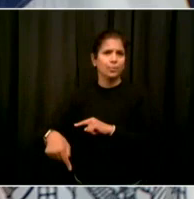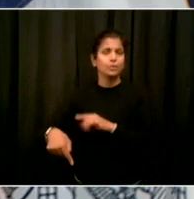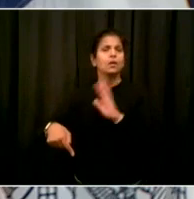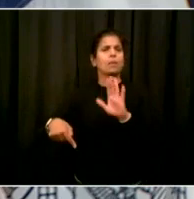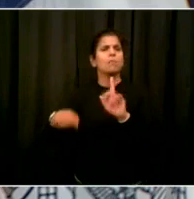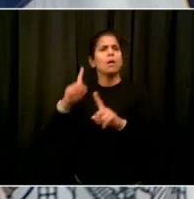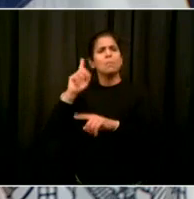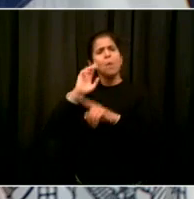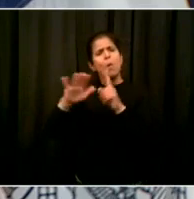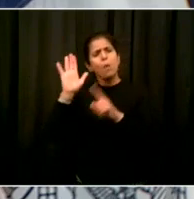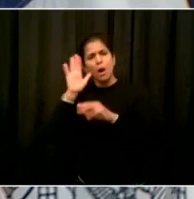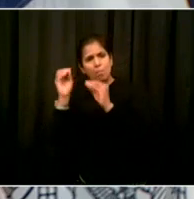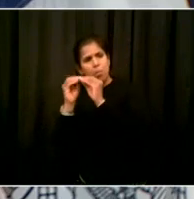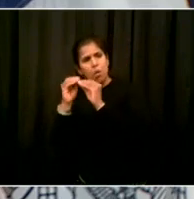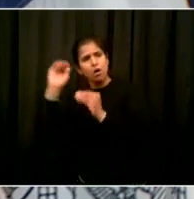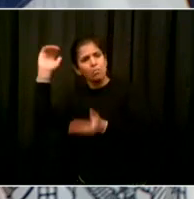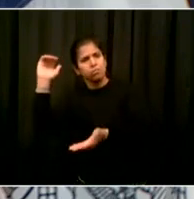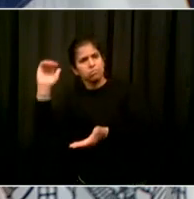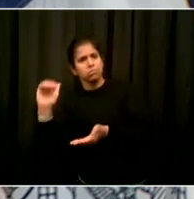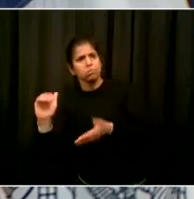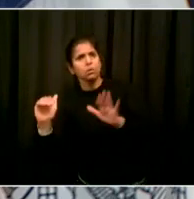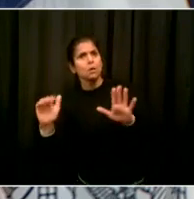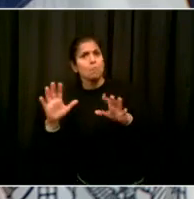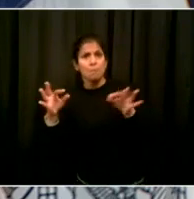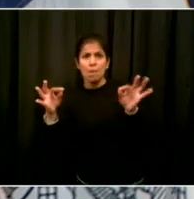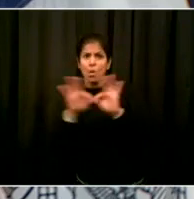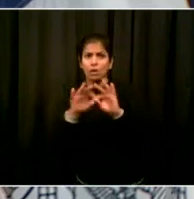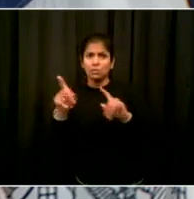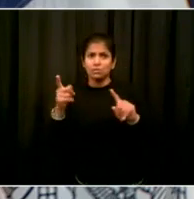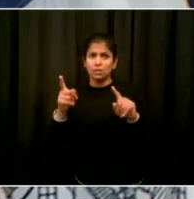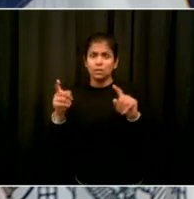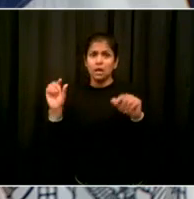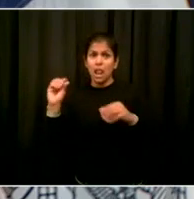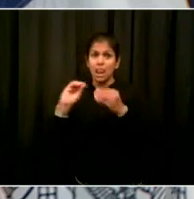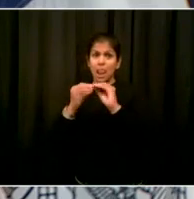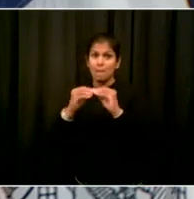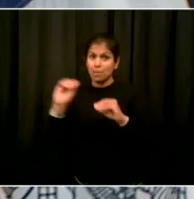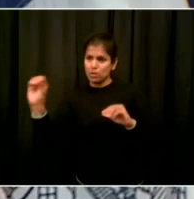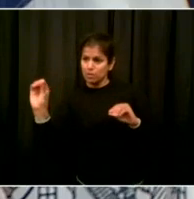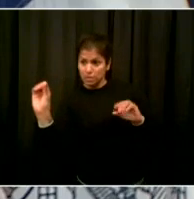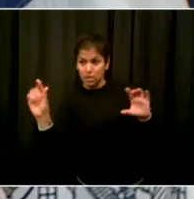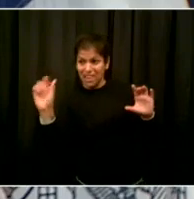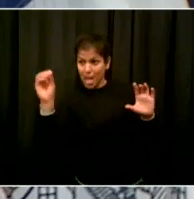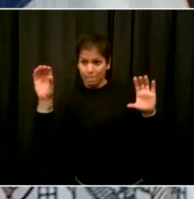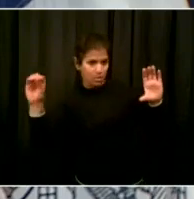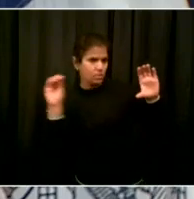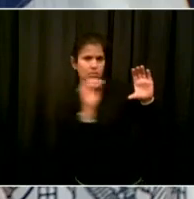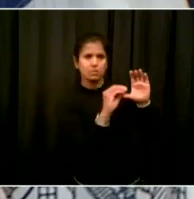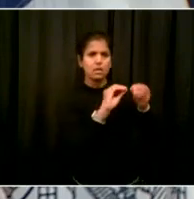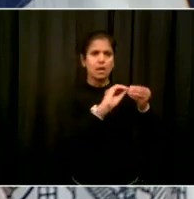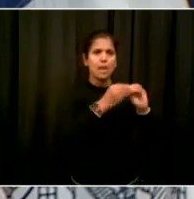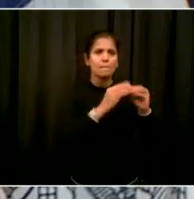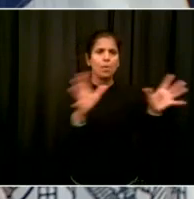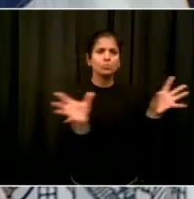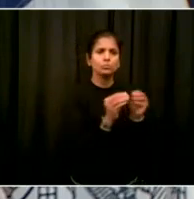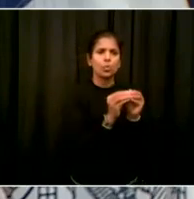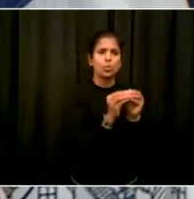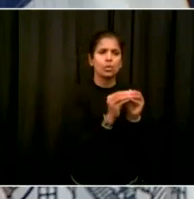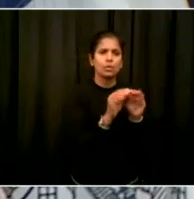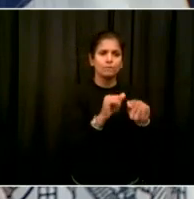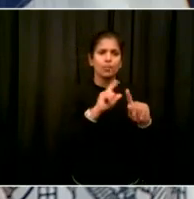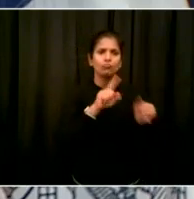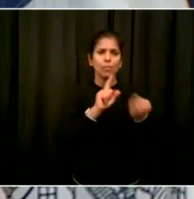those communities in Brooklyn and Queens. That's a blessing. That's a great thing for now and for the future. But of course, it's bringing back a lot more positive cases and a